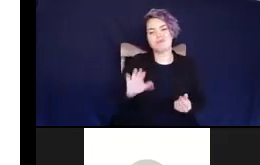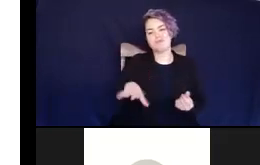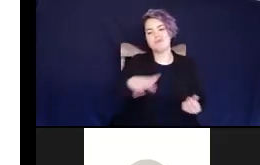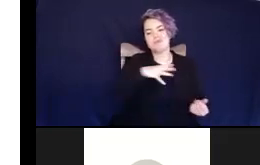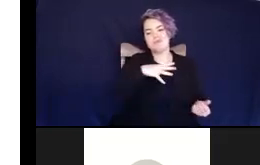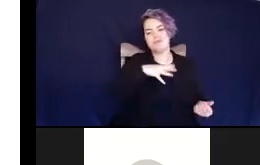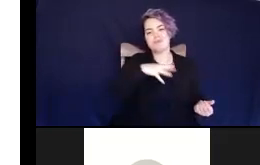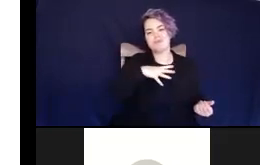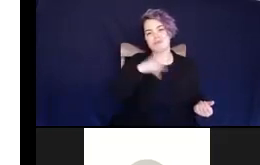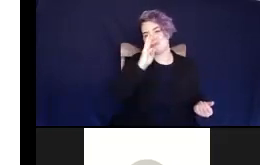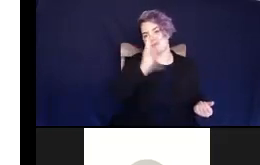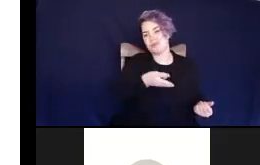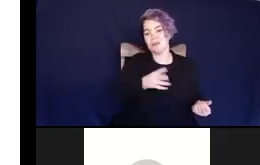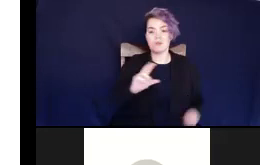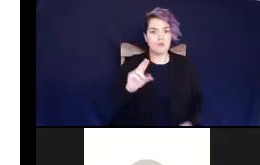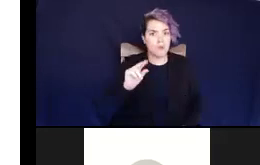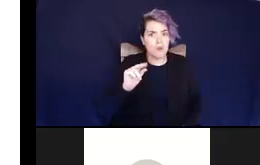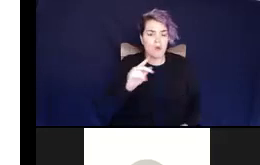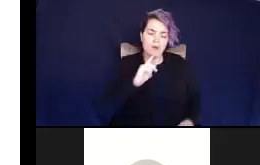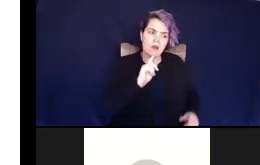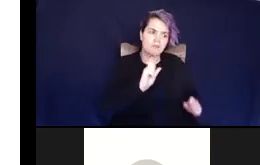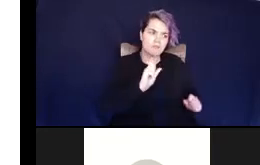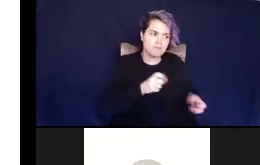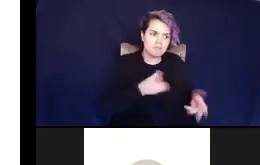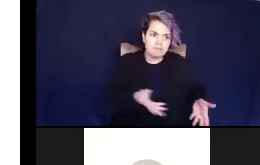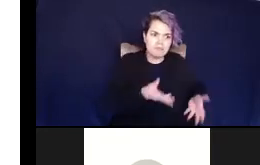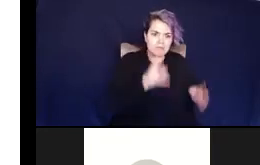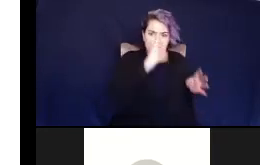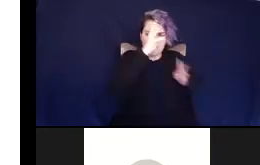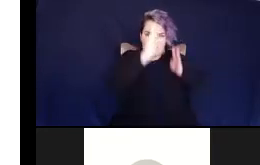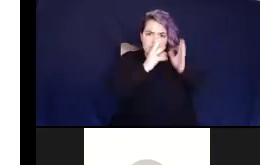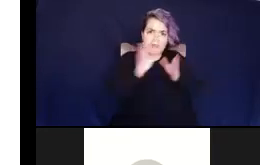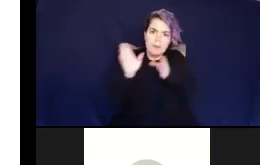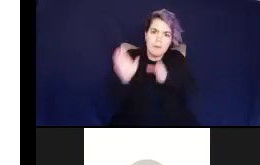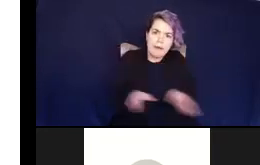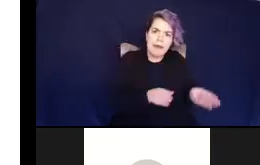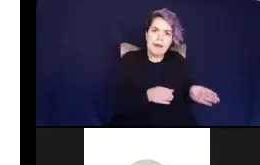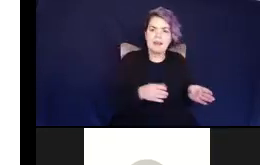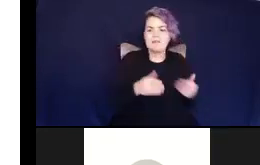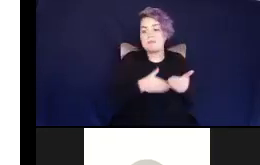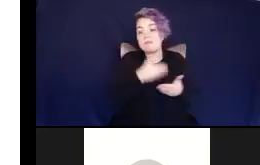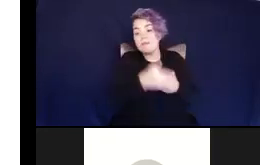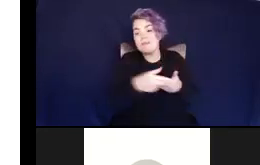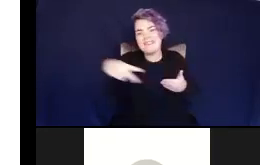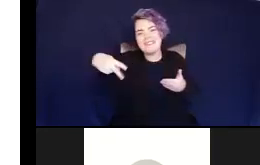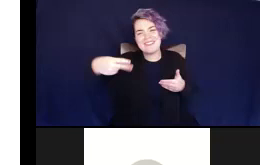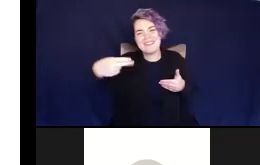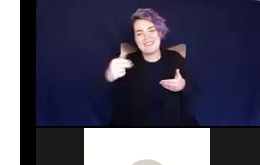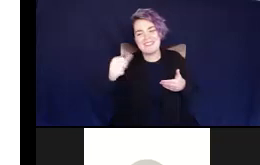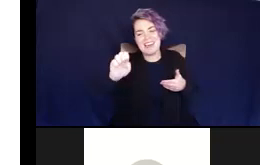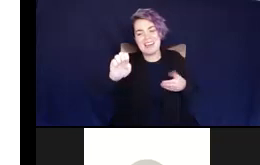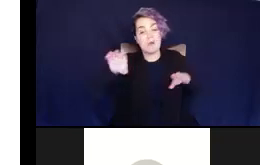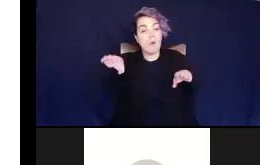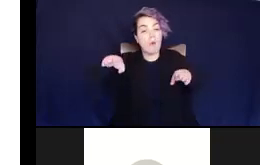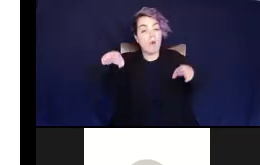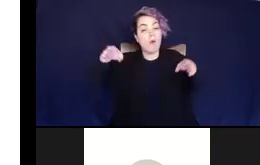we get into other phases. If you don't have a plan in place, you can't begin preparing, you